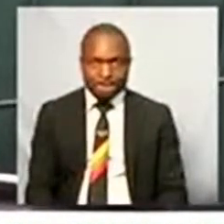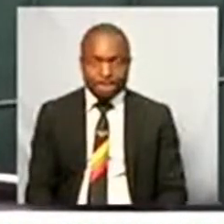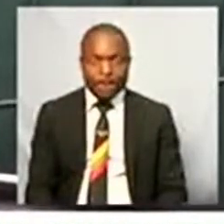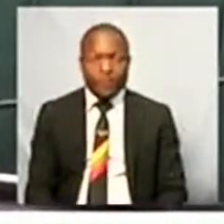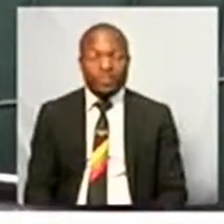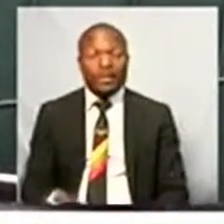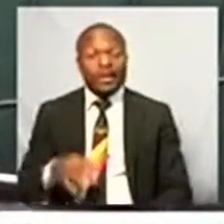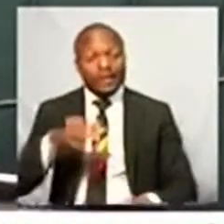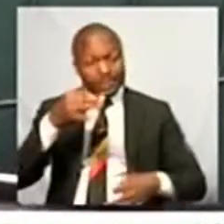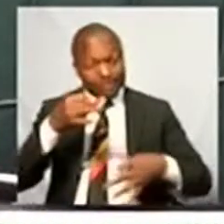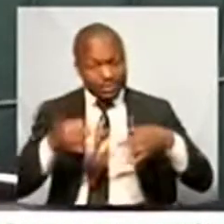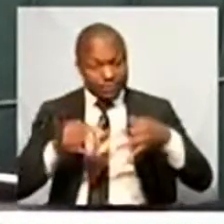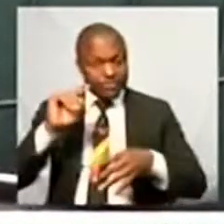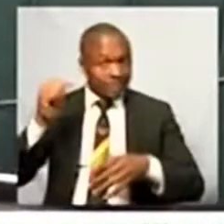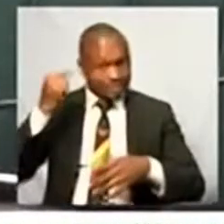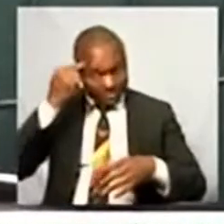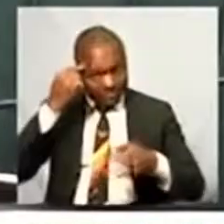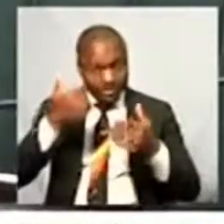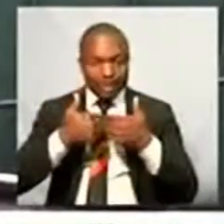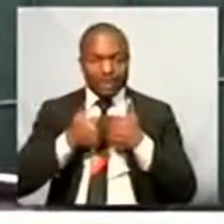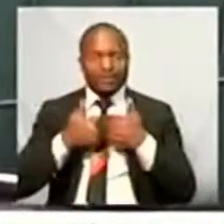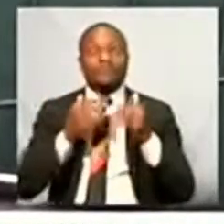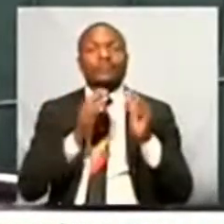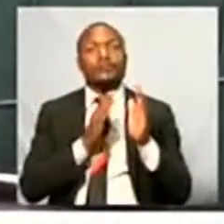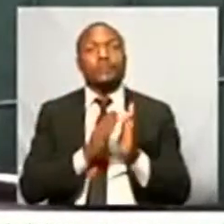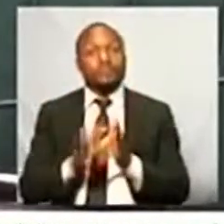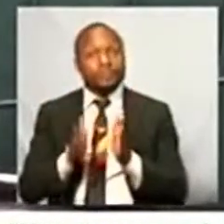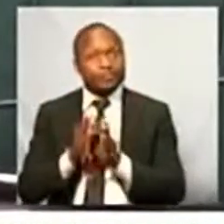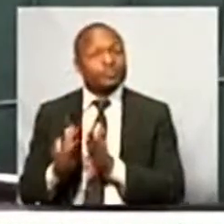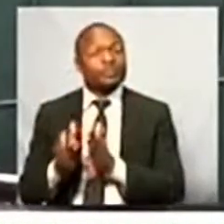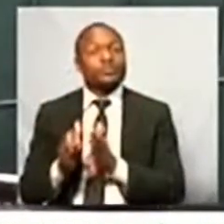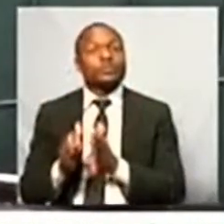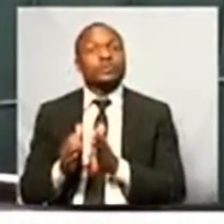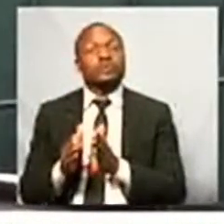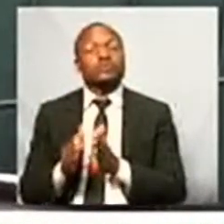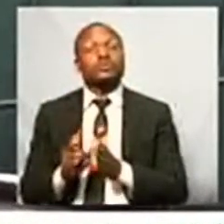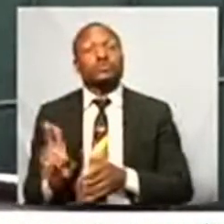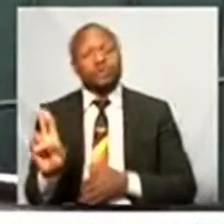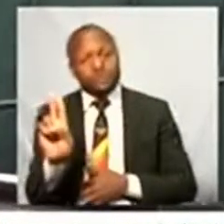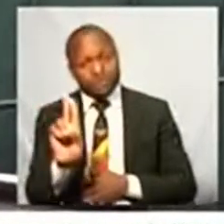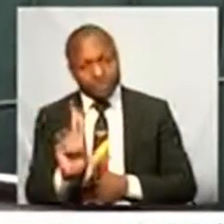on whether government has any plans to domesticate the protocol.